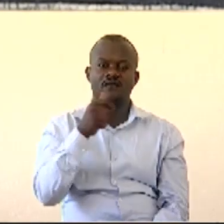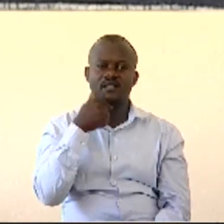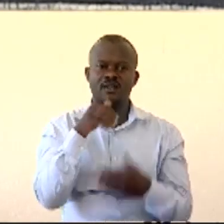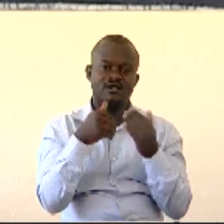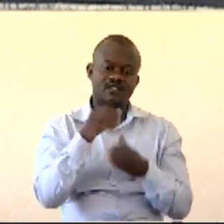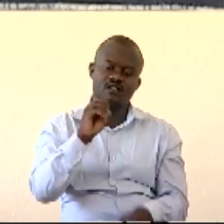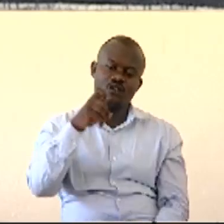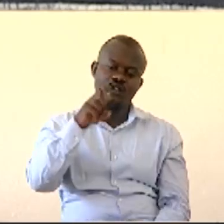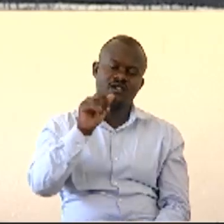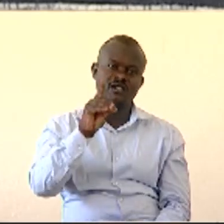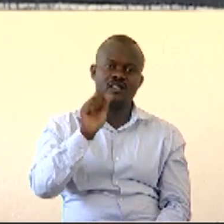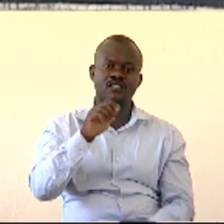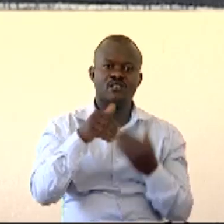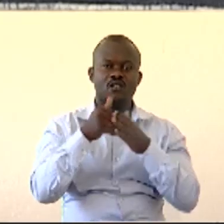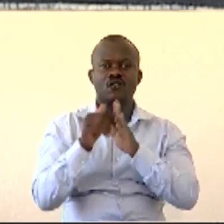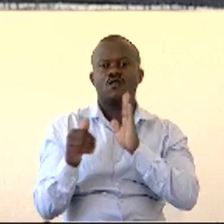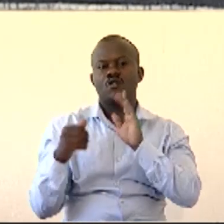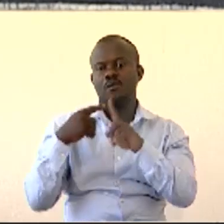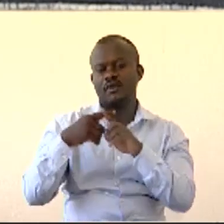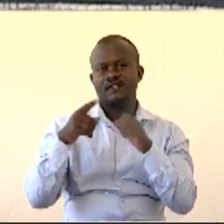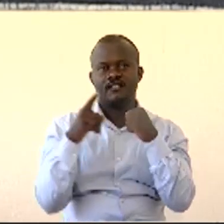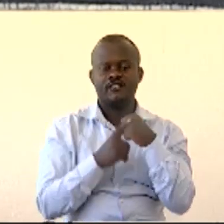oxidation state of +6.